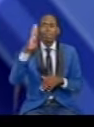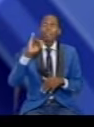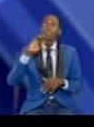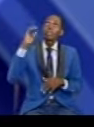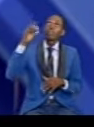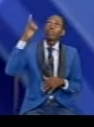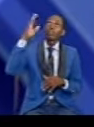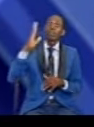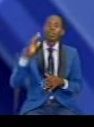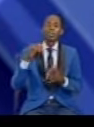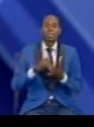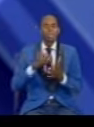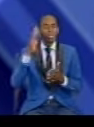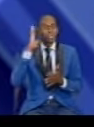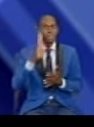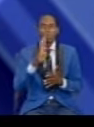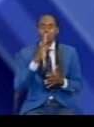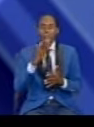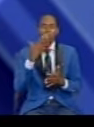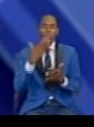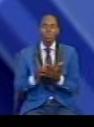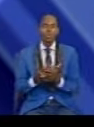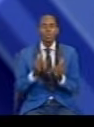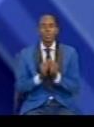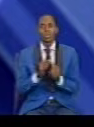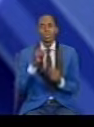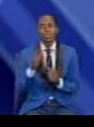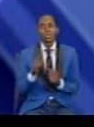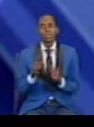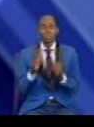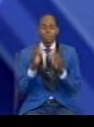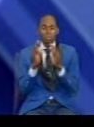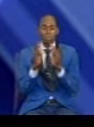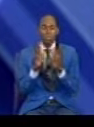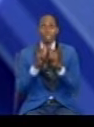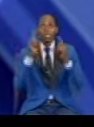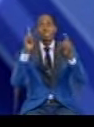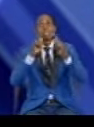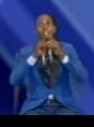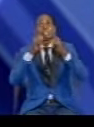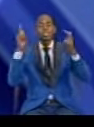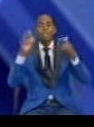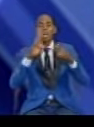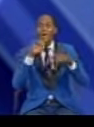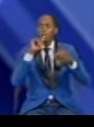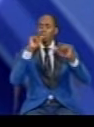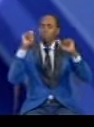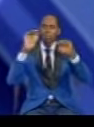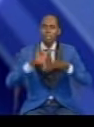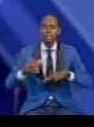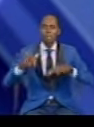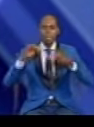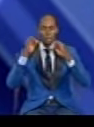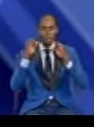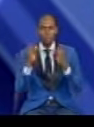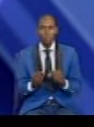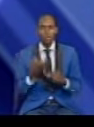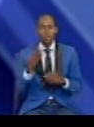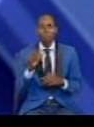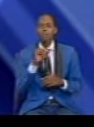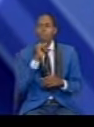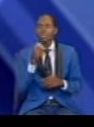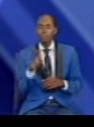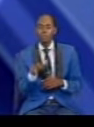want to assure you, brethren, great, great, great are the blessings and the power of the uncompromising